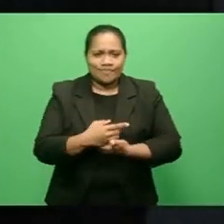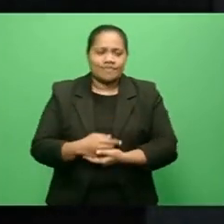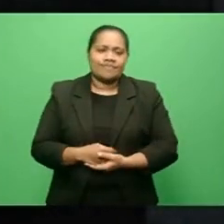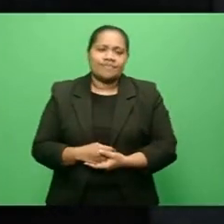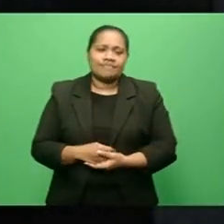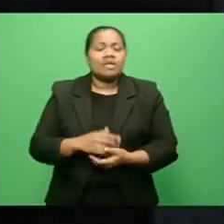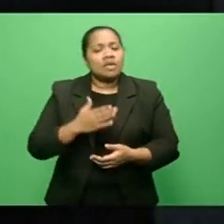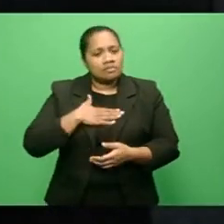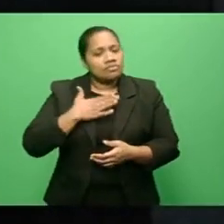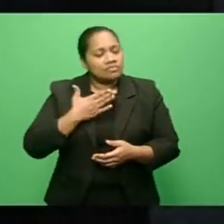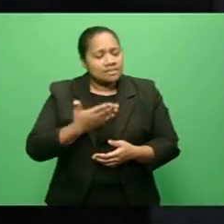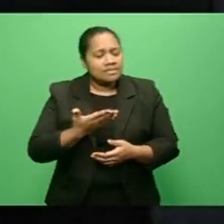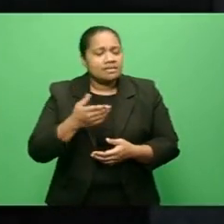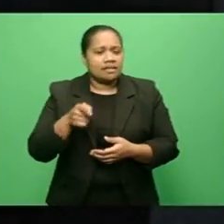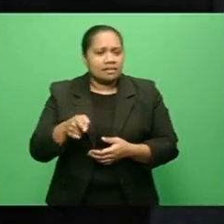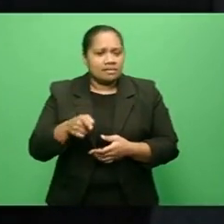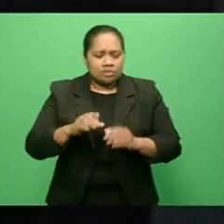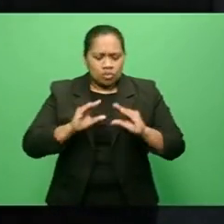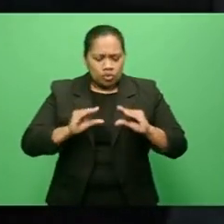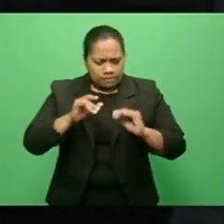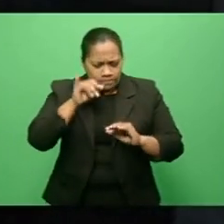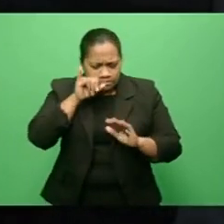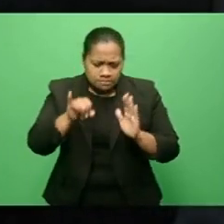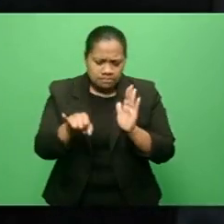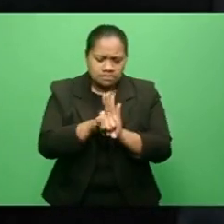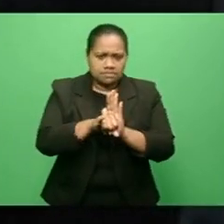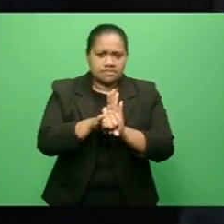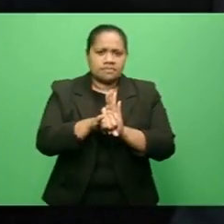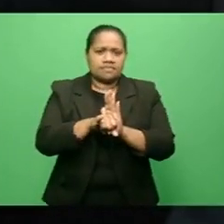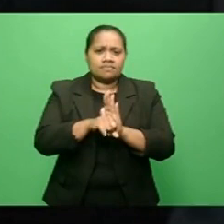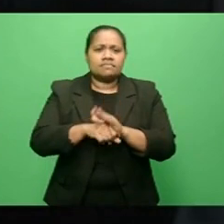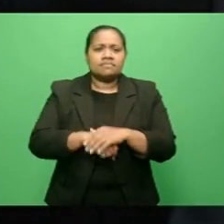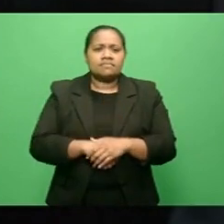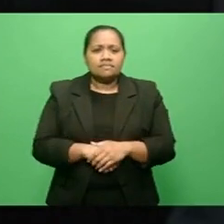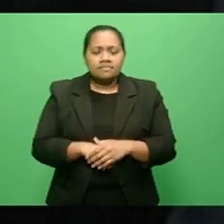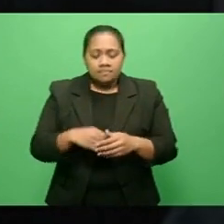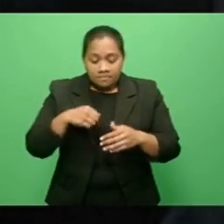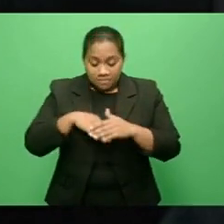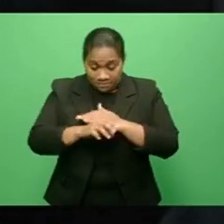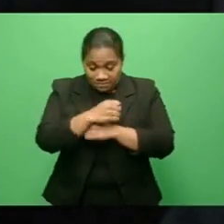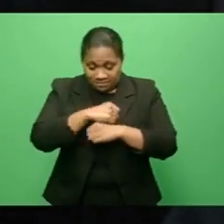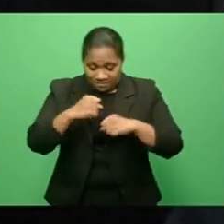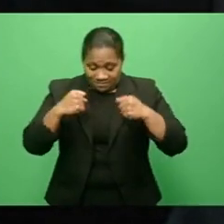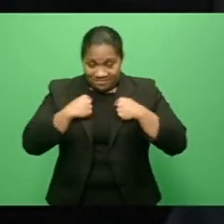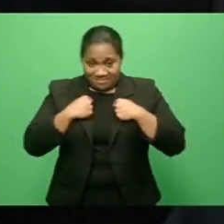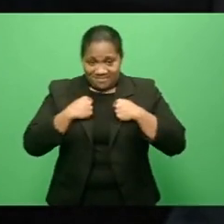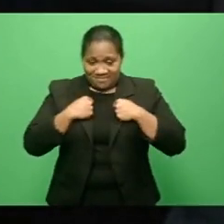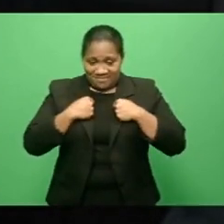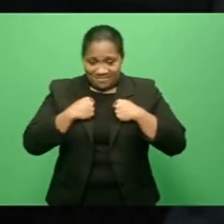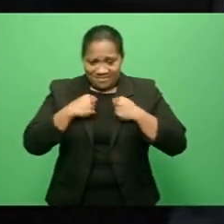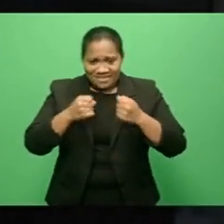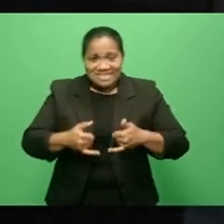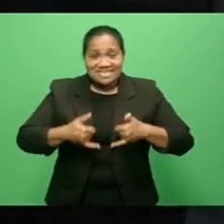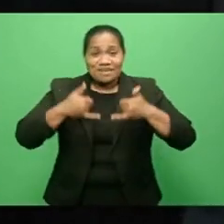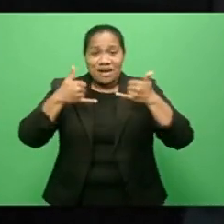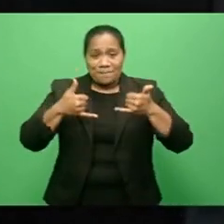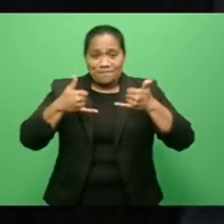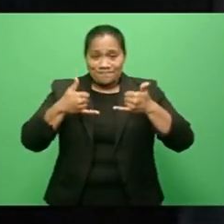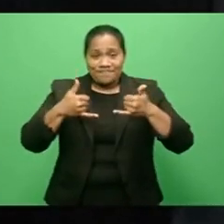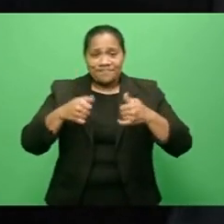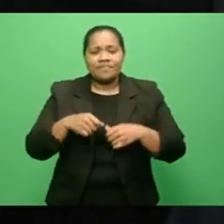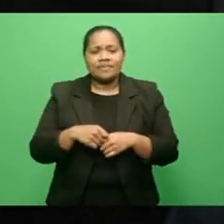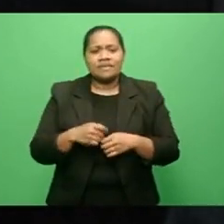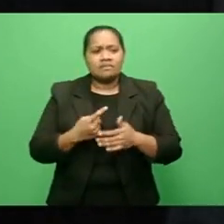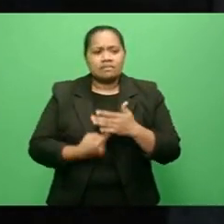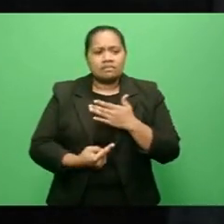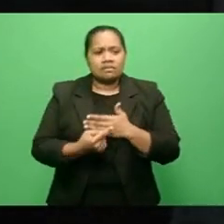Interestingly, coach identified that in our Skipper Cup competition, ball in play is